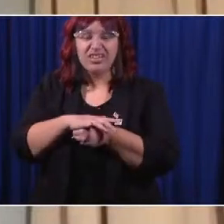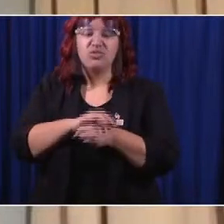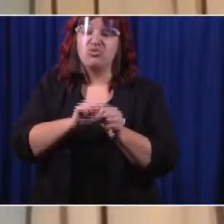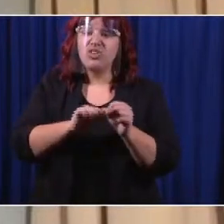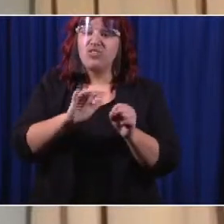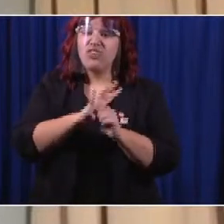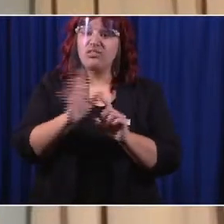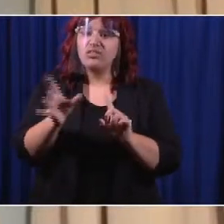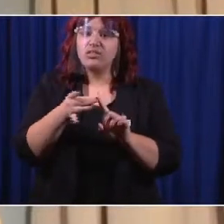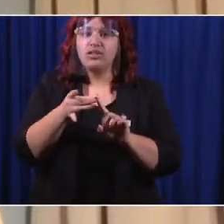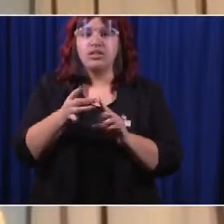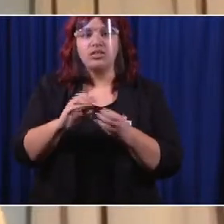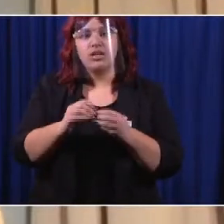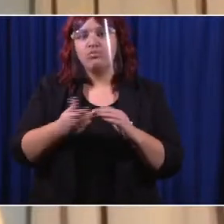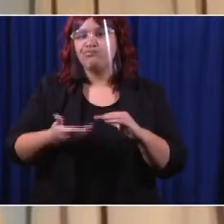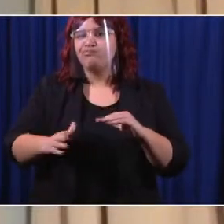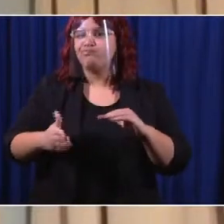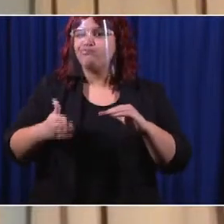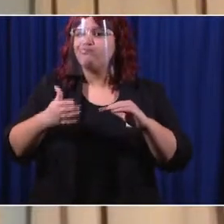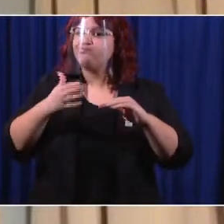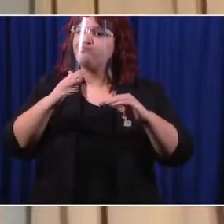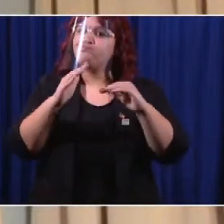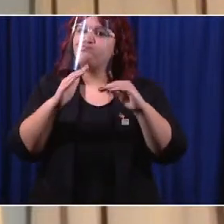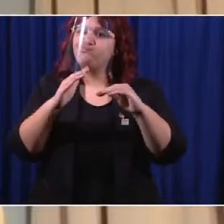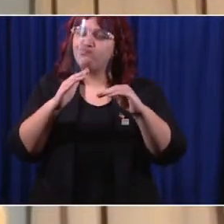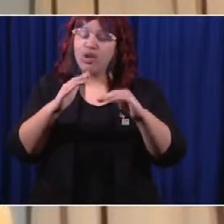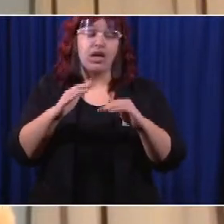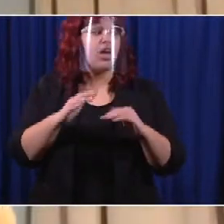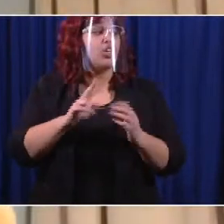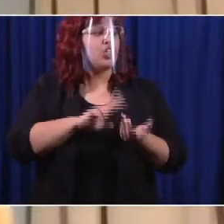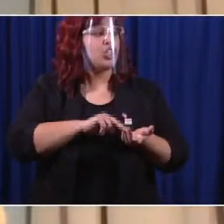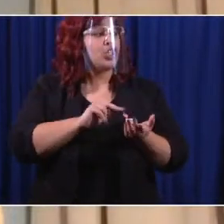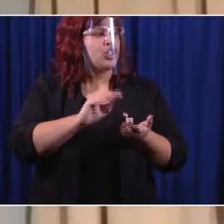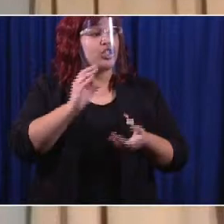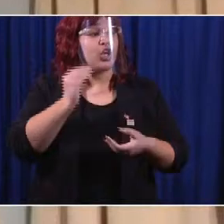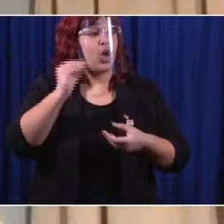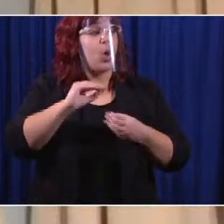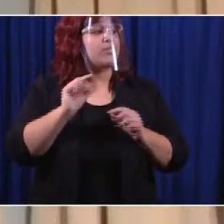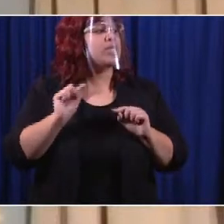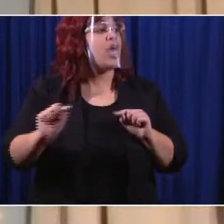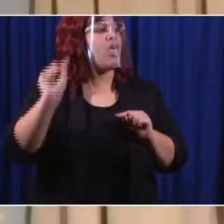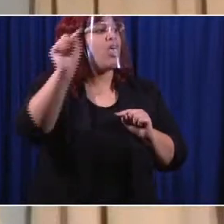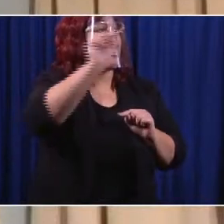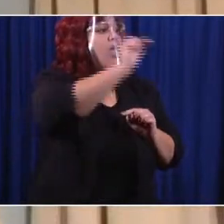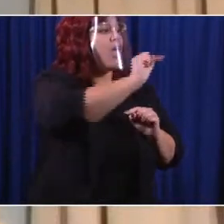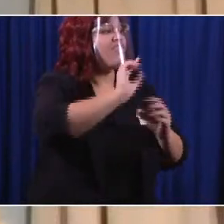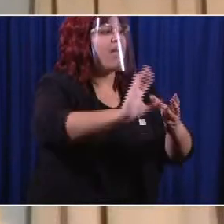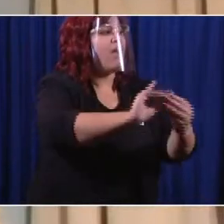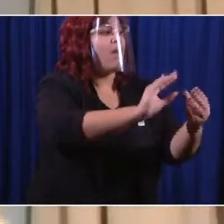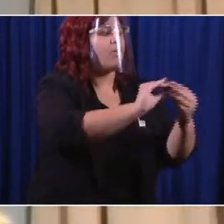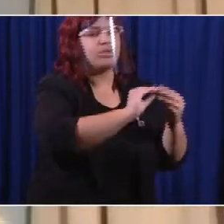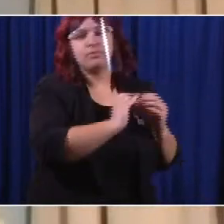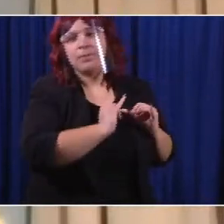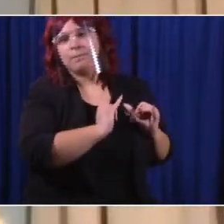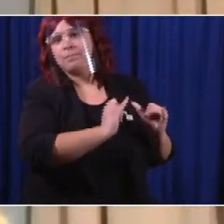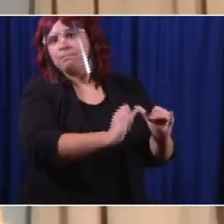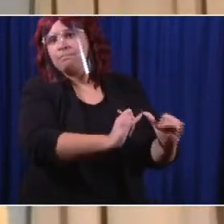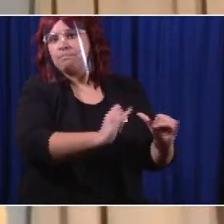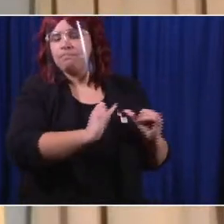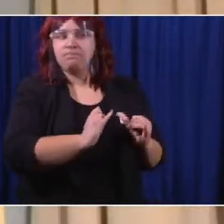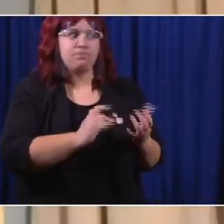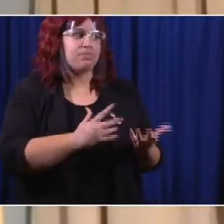nursing homes. I'm hearing stories of other nursing homes that are going through very, very difficult times. The staff